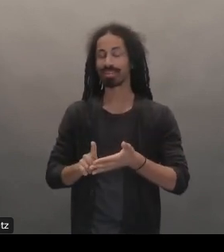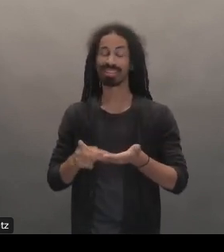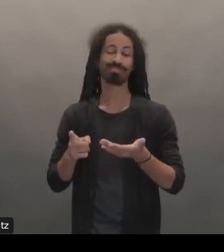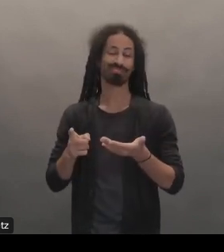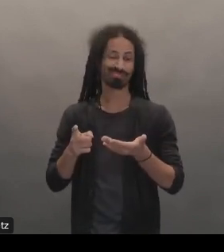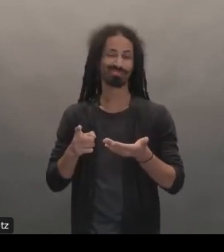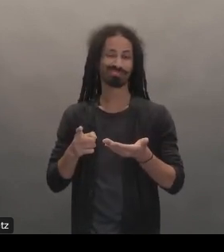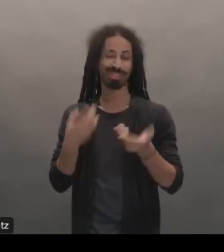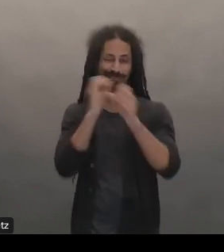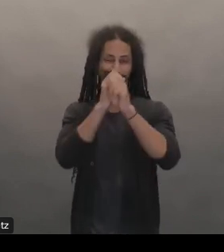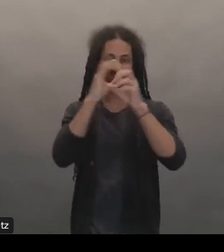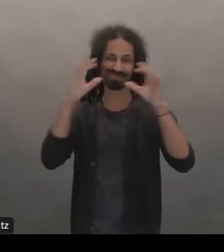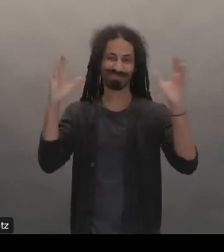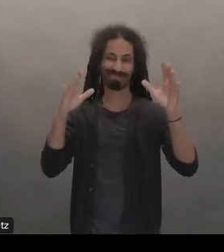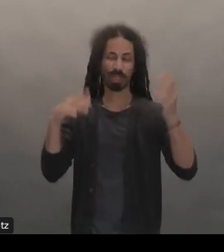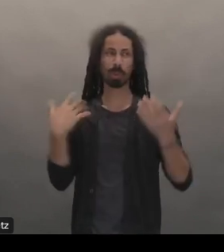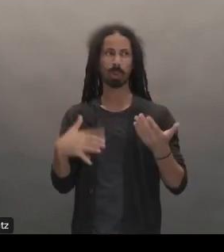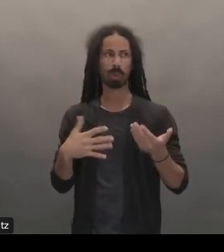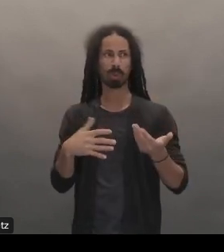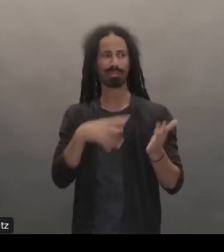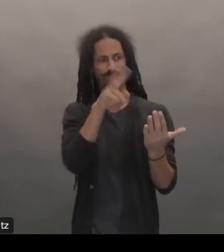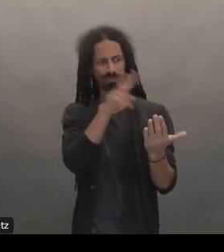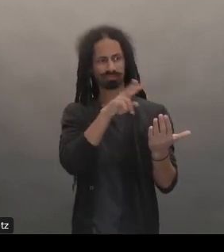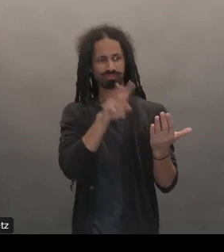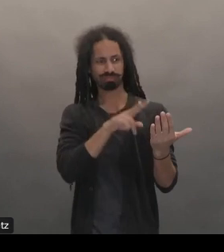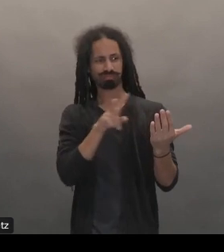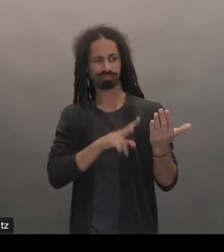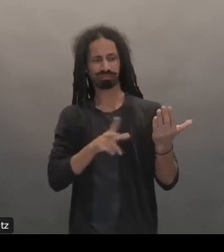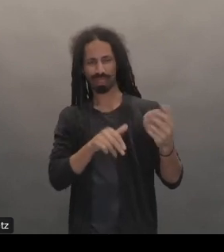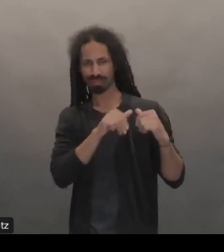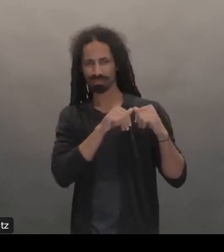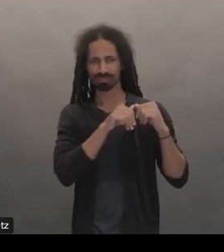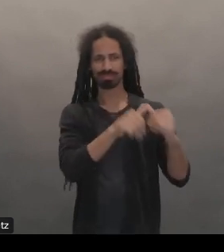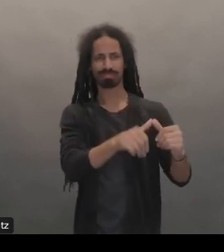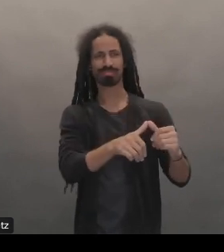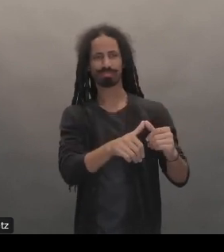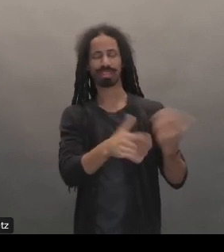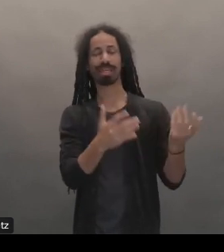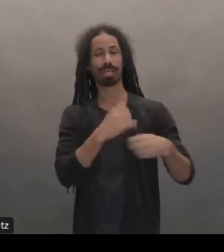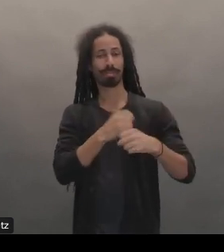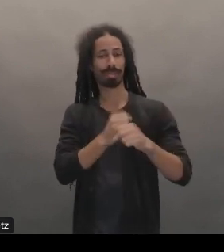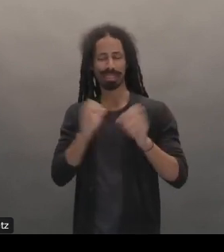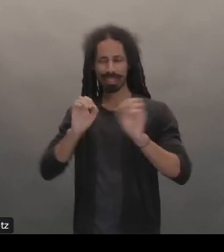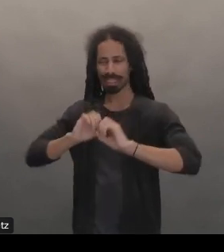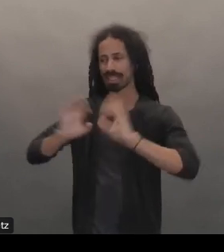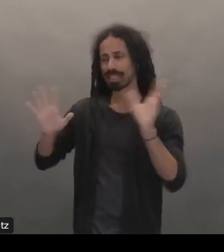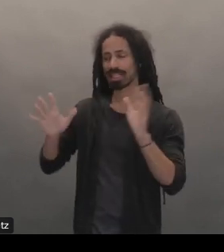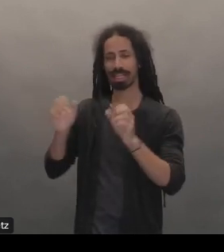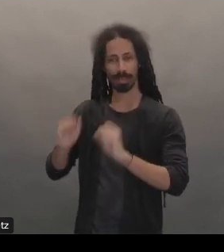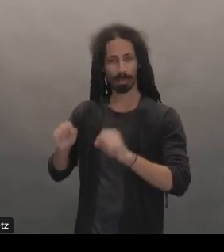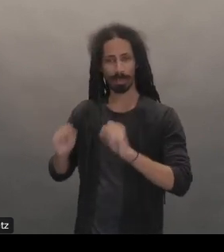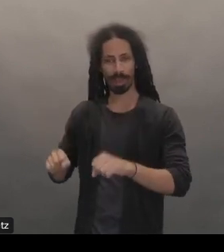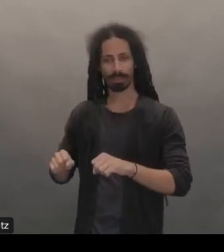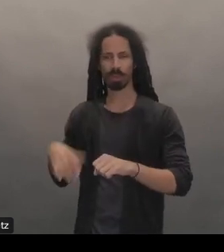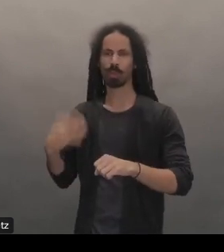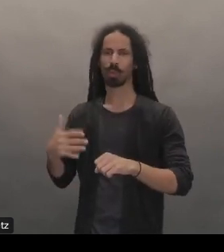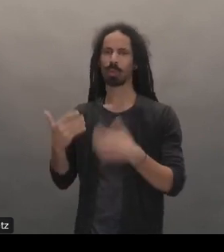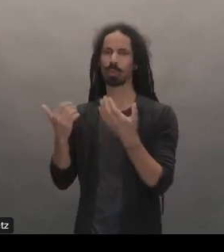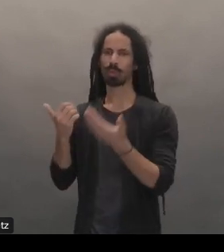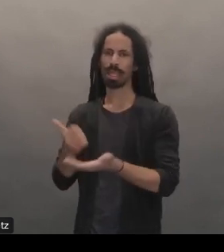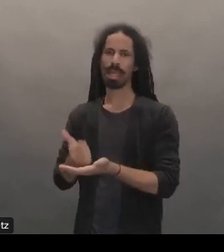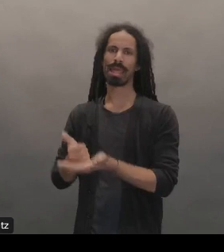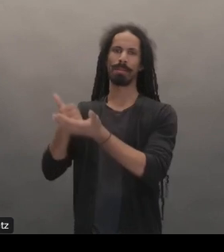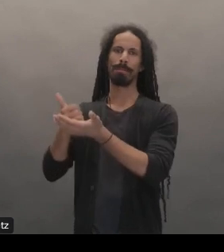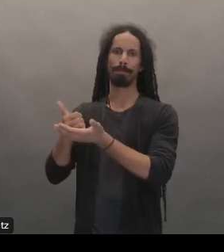having a clear and consistent format for those papers does